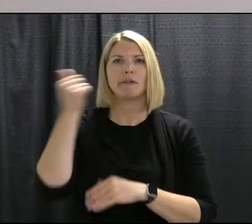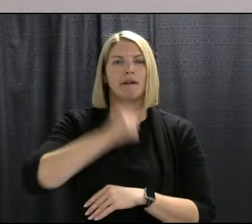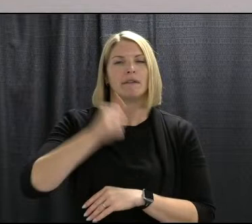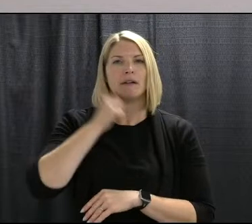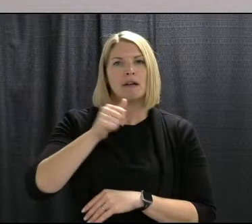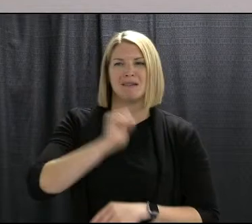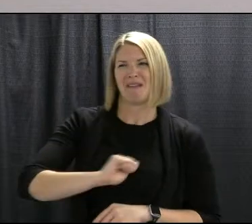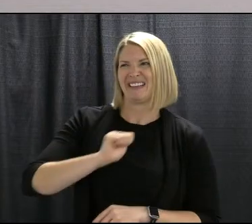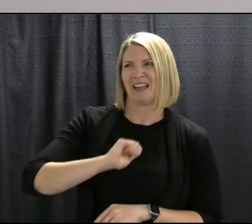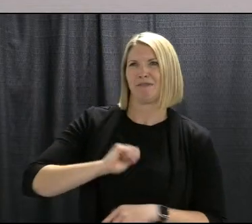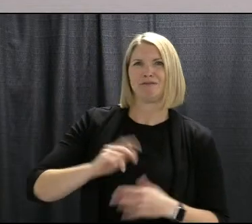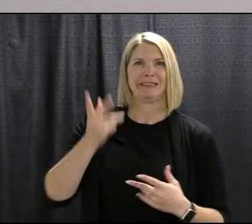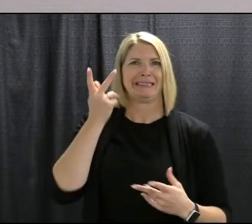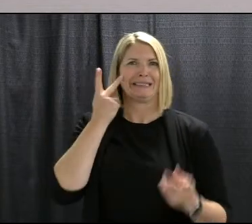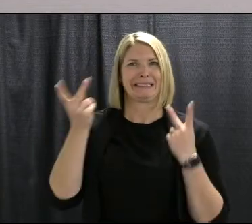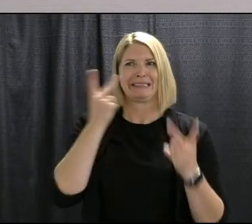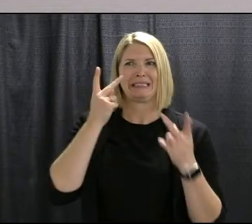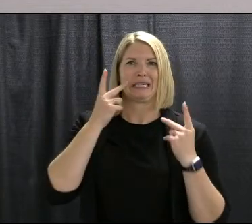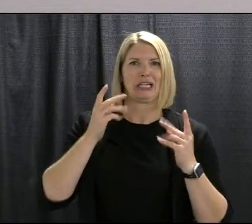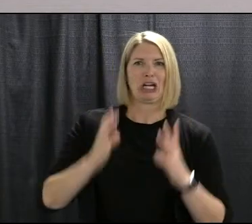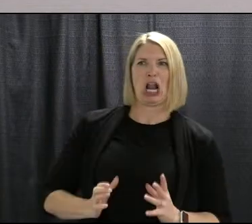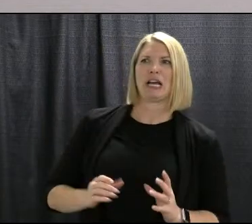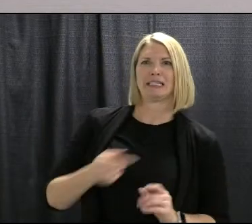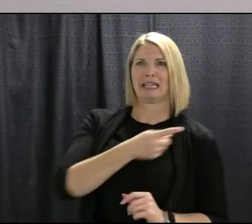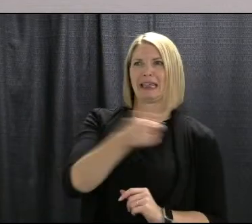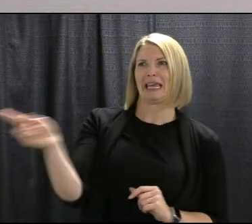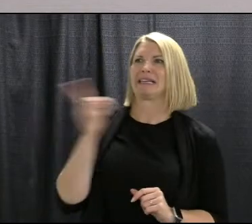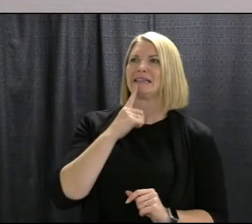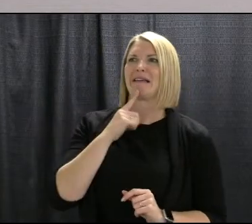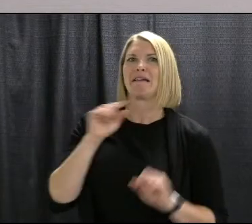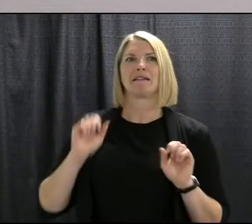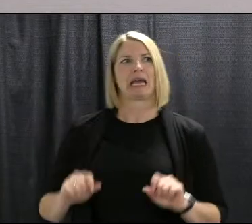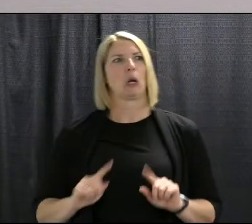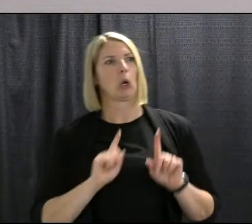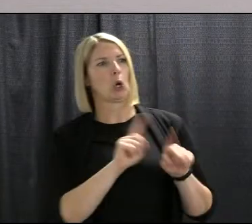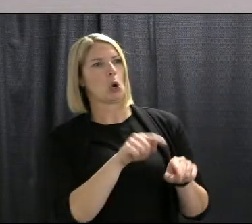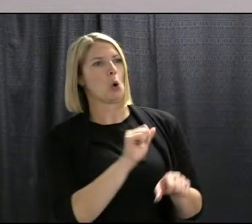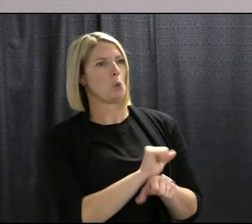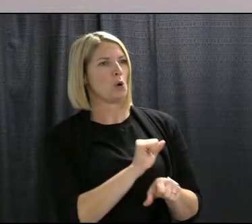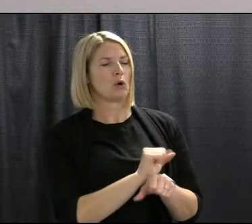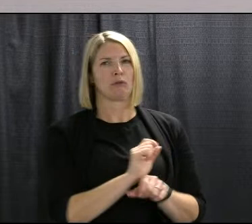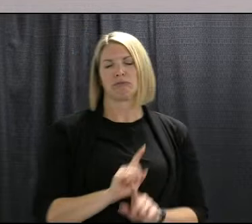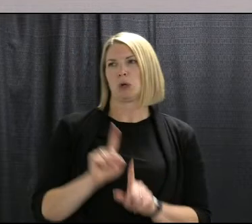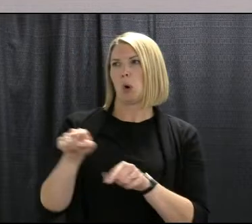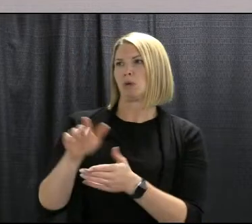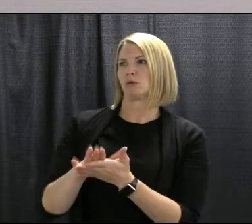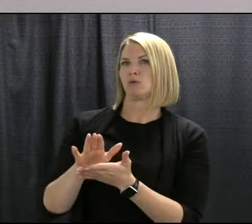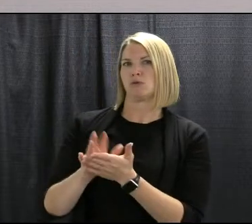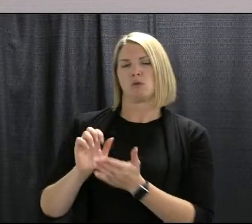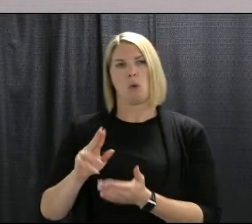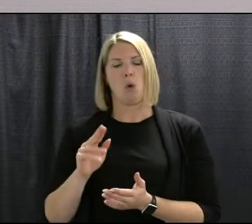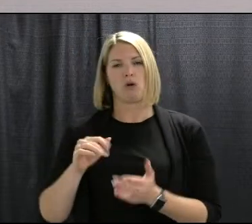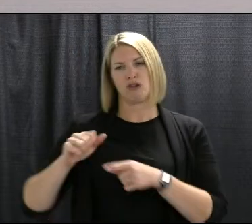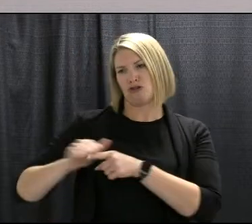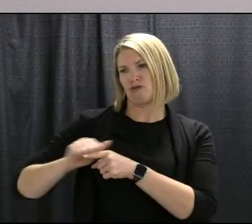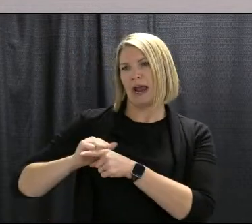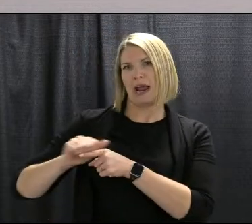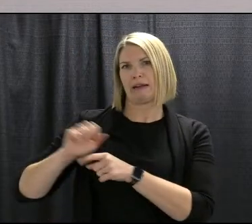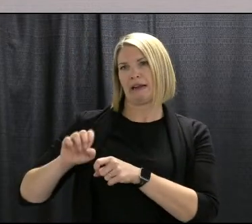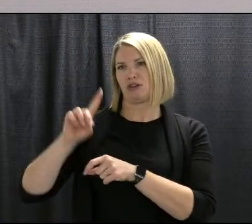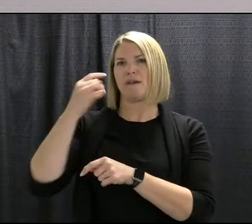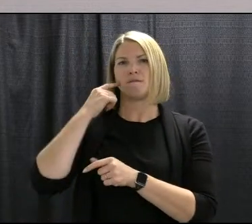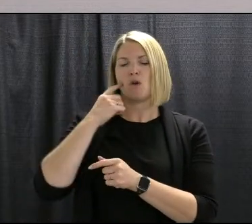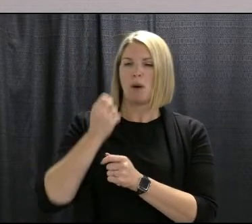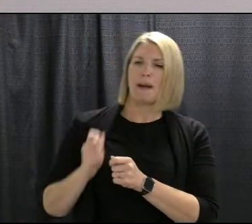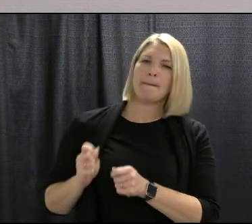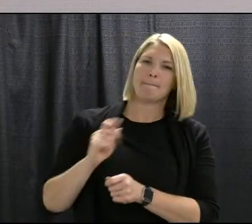constituents that has made a night and day difference in their work, and they're able to go, and whether it's to go to school or to get back in the workforce to get paid a higher paying job.